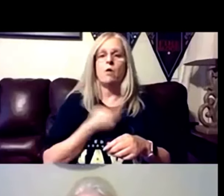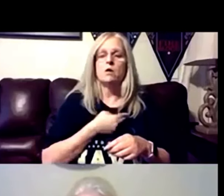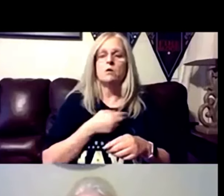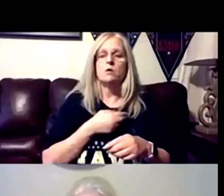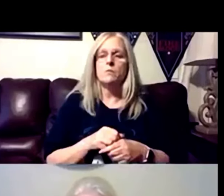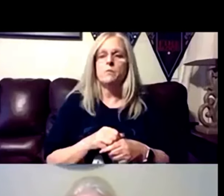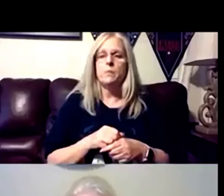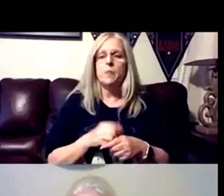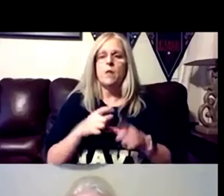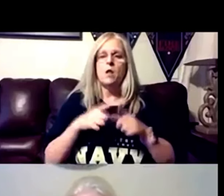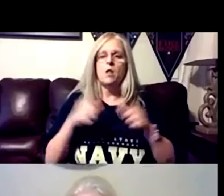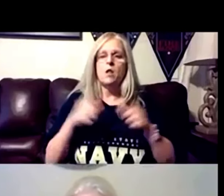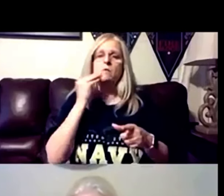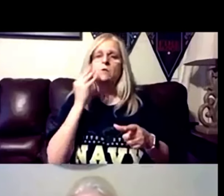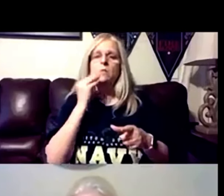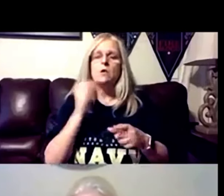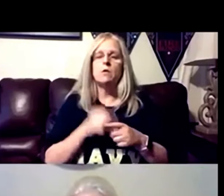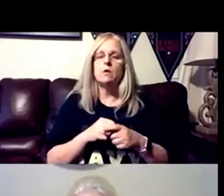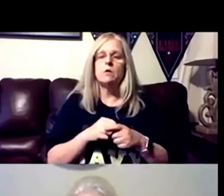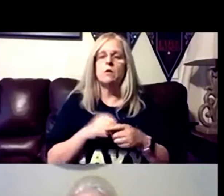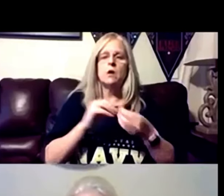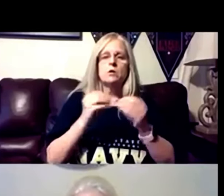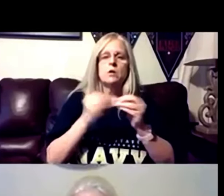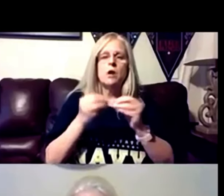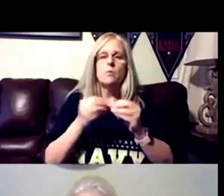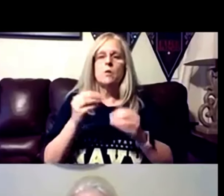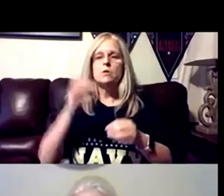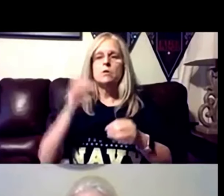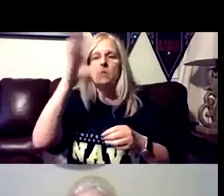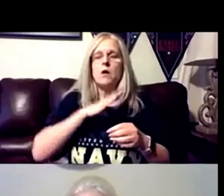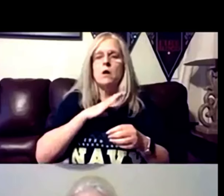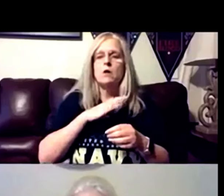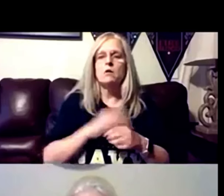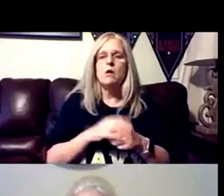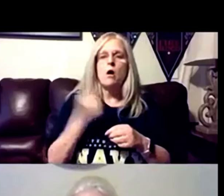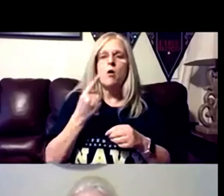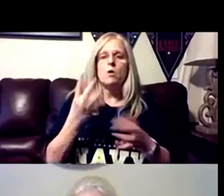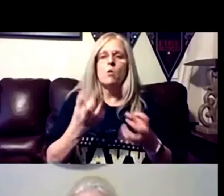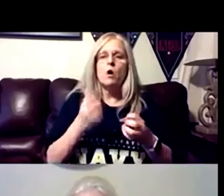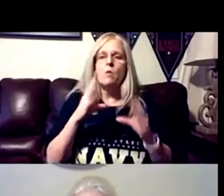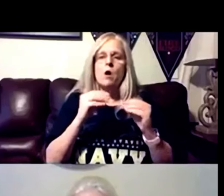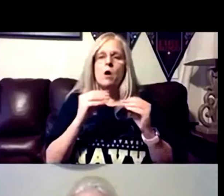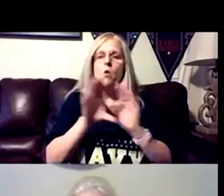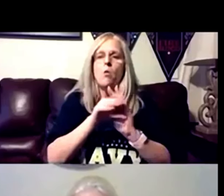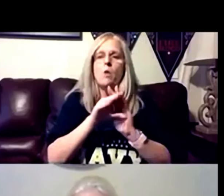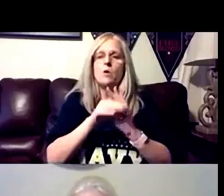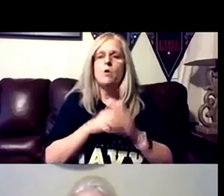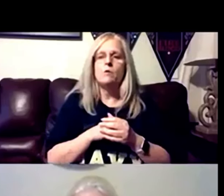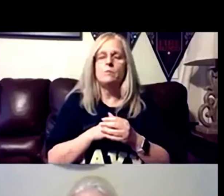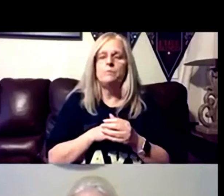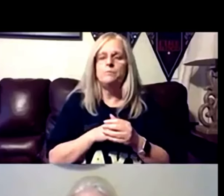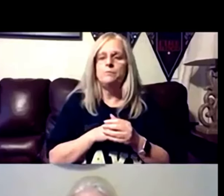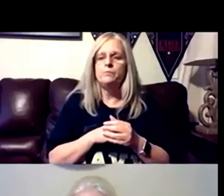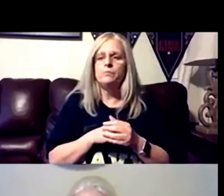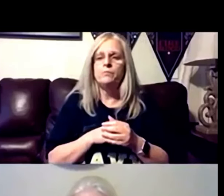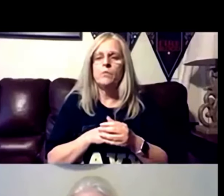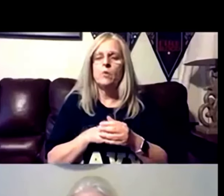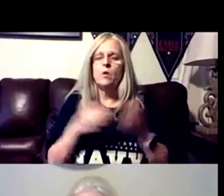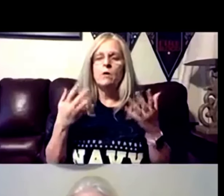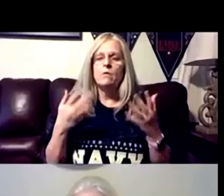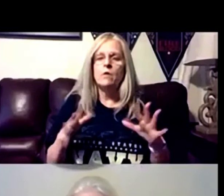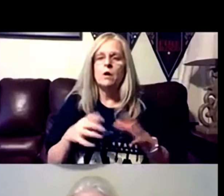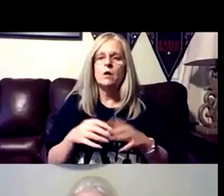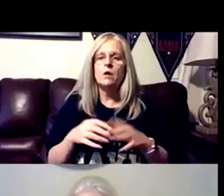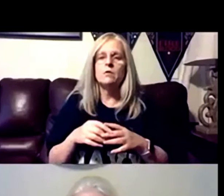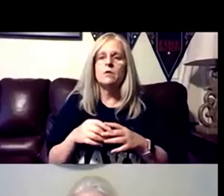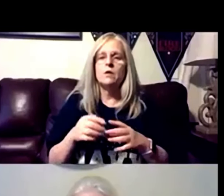of experience. He's a numbers guy. I've always wanted him on a webinar. He's pretty elusive, but we finally tied him